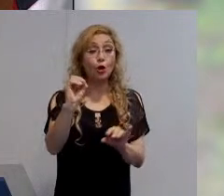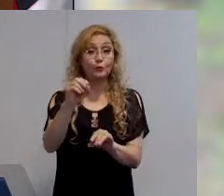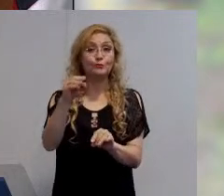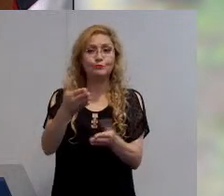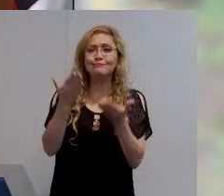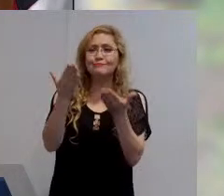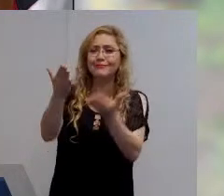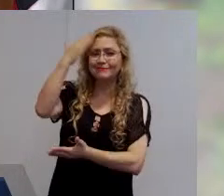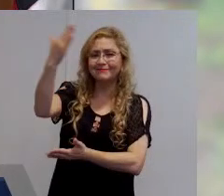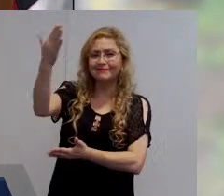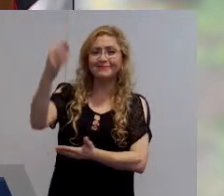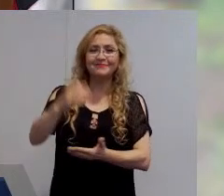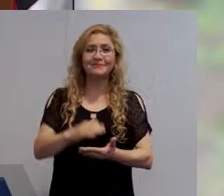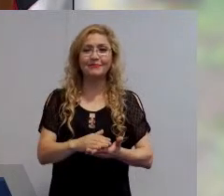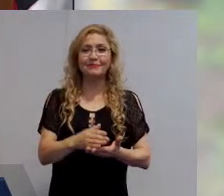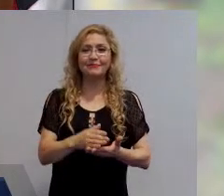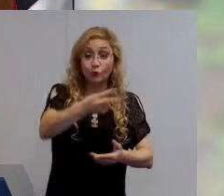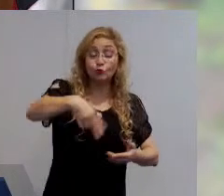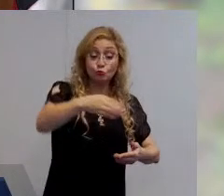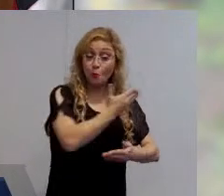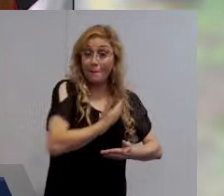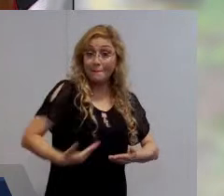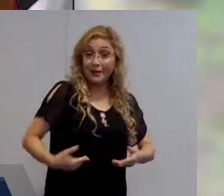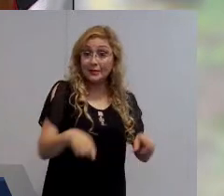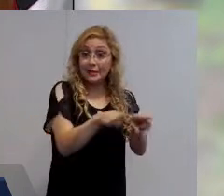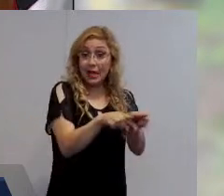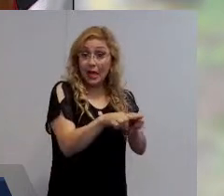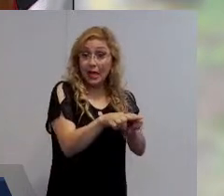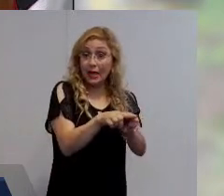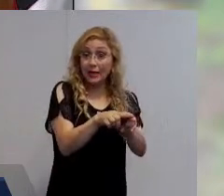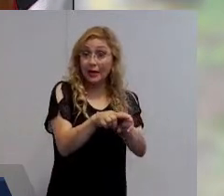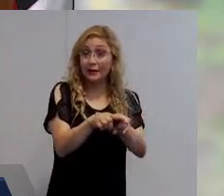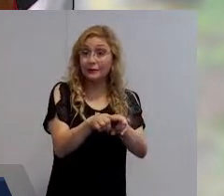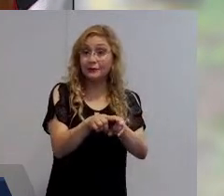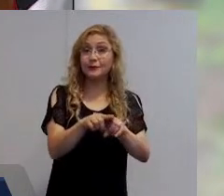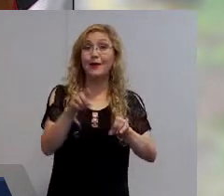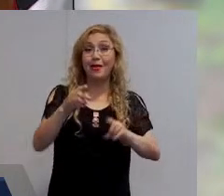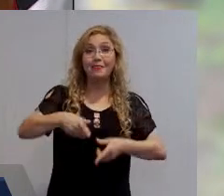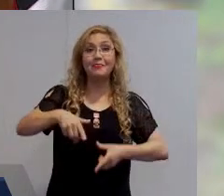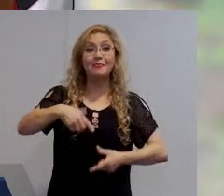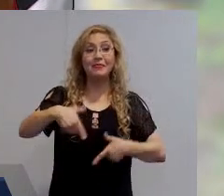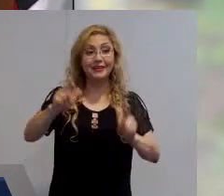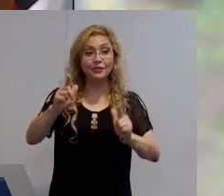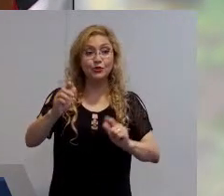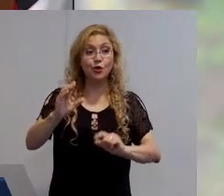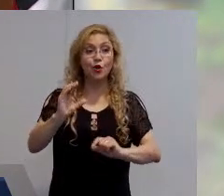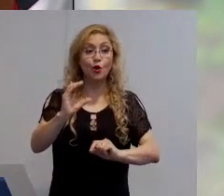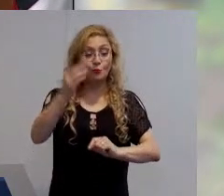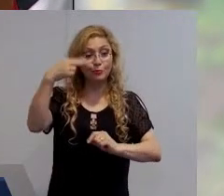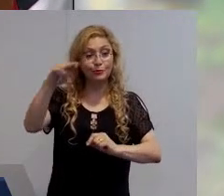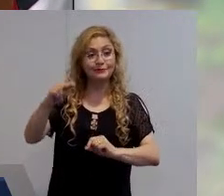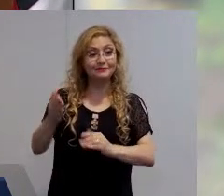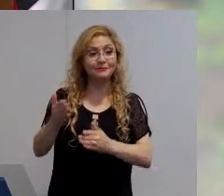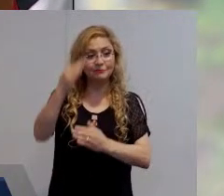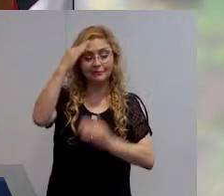FAO. And receive a greetings from our president.